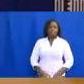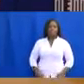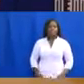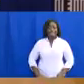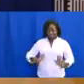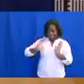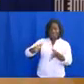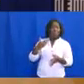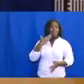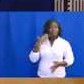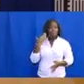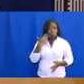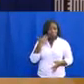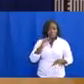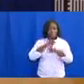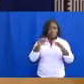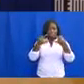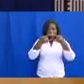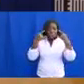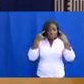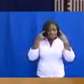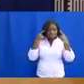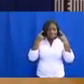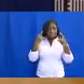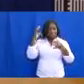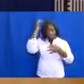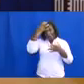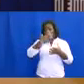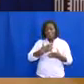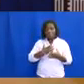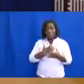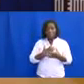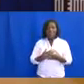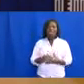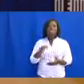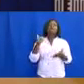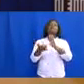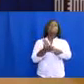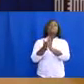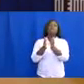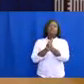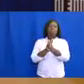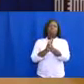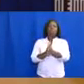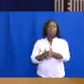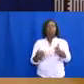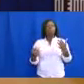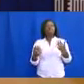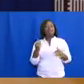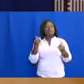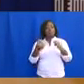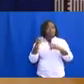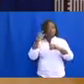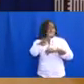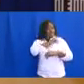Leaving our homes without a face mask or face covering on is an offence. The police have